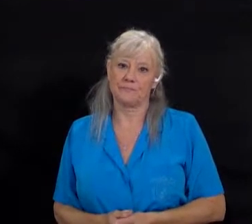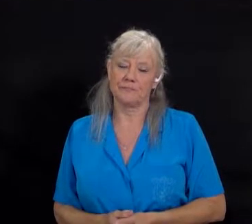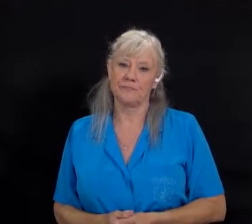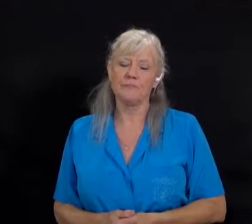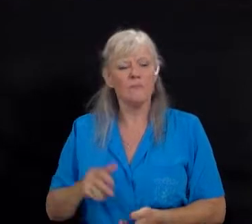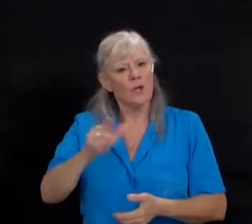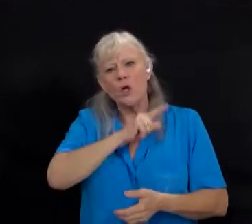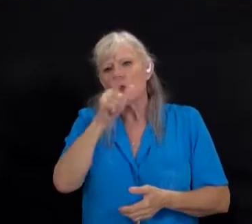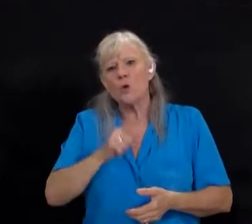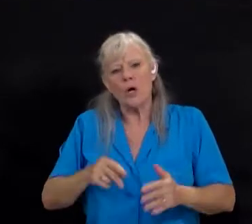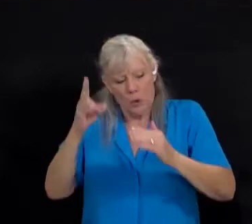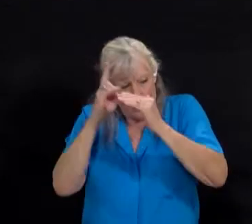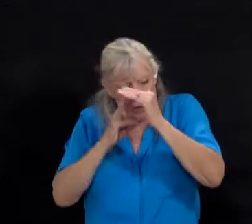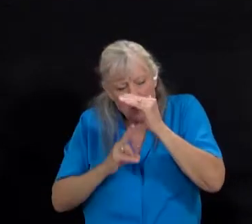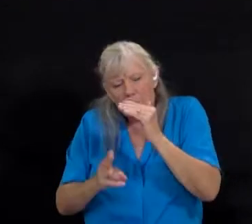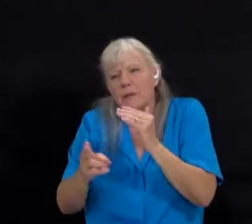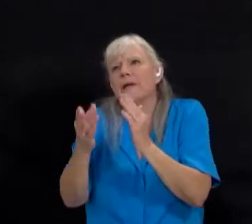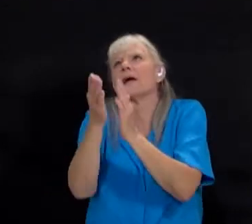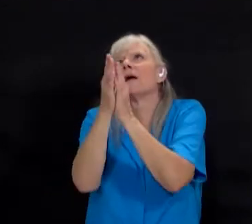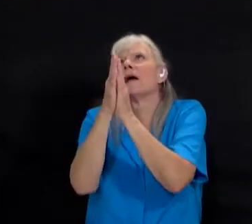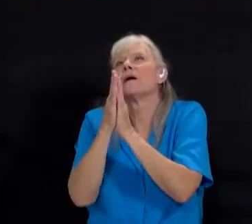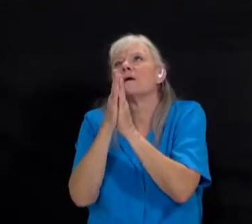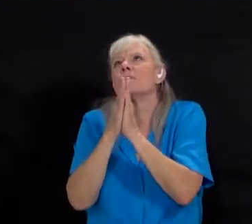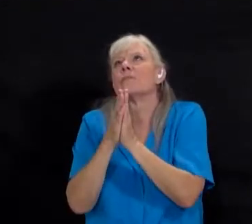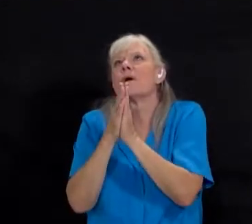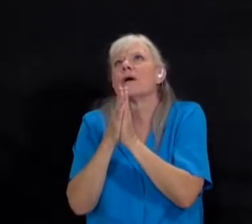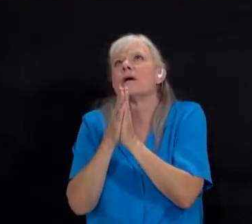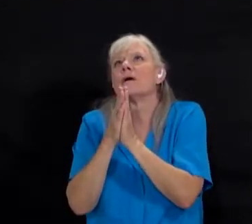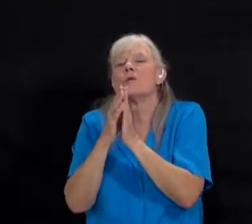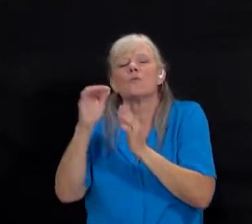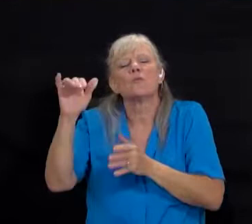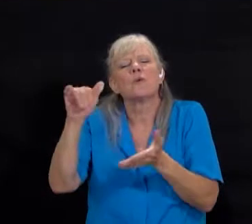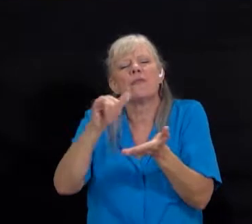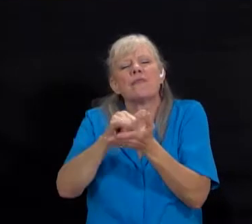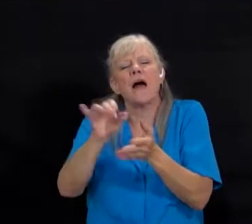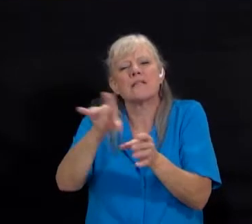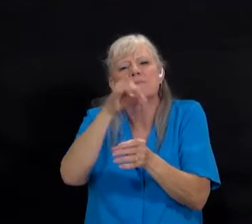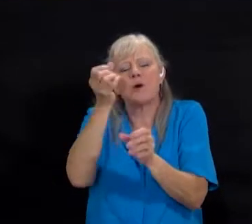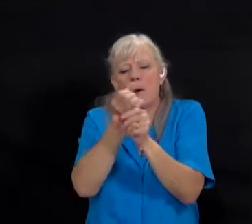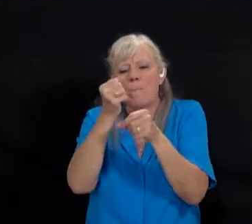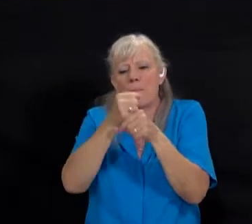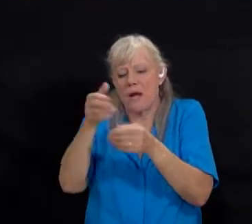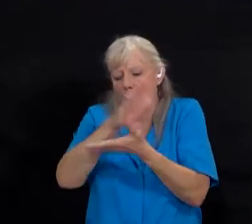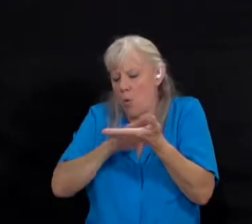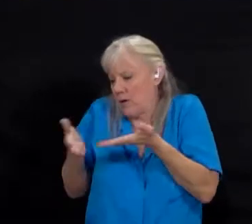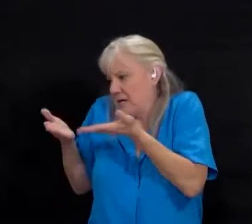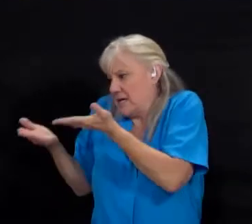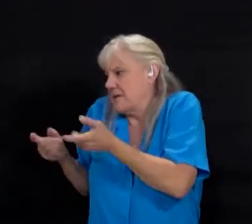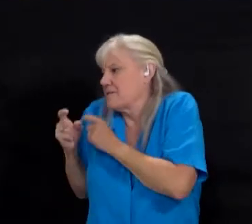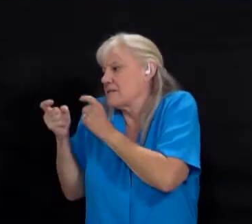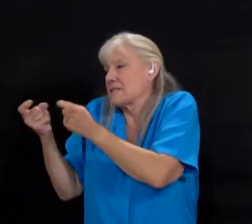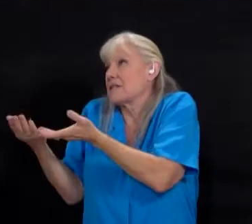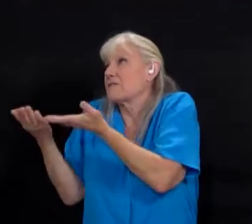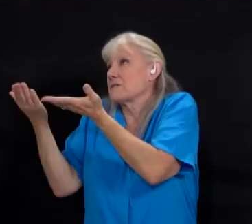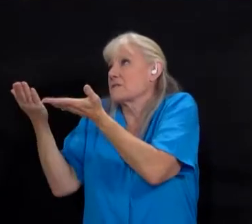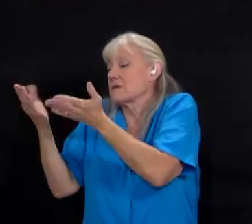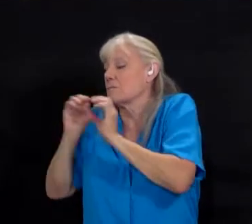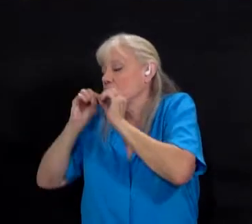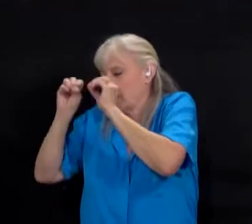Therefore, O Lord, we humbly implore you, by the same Spirit, graciously make holy these gifts we have brought you for